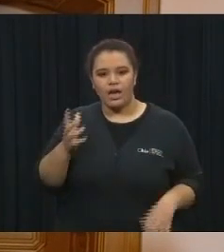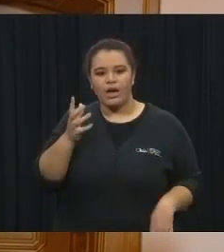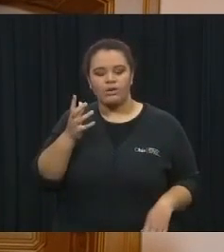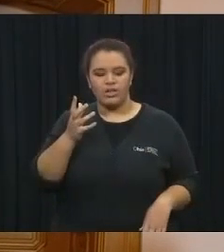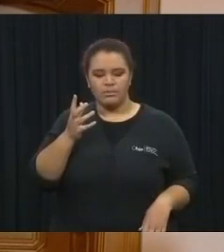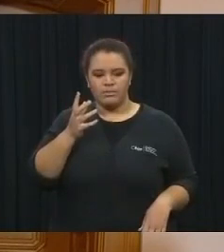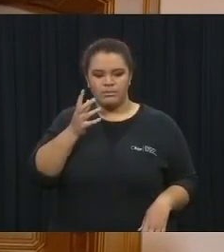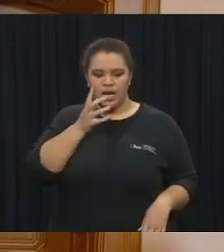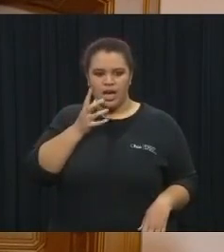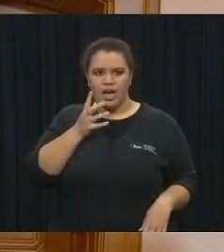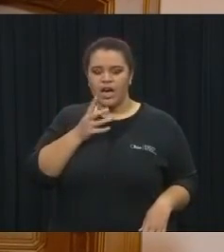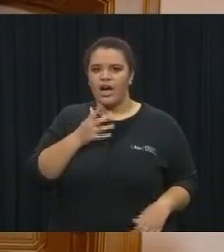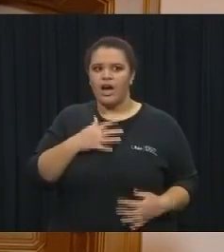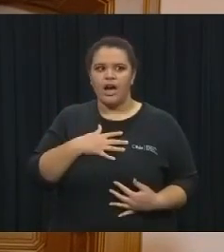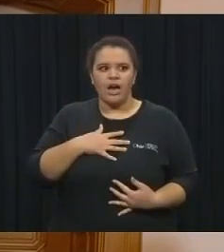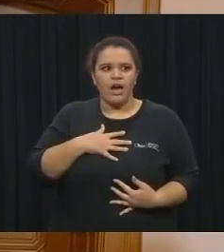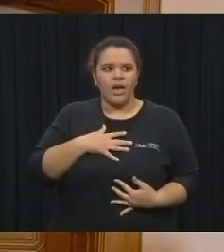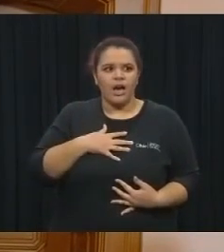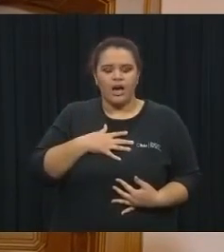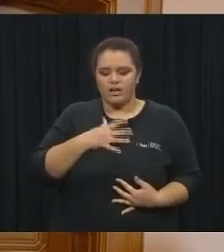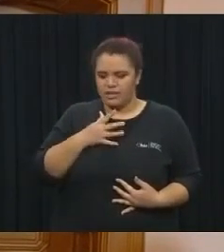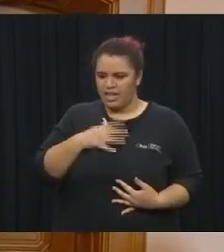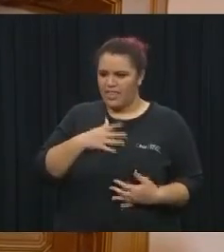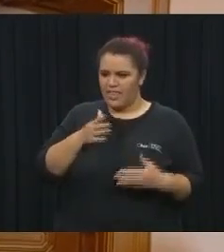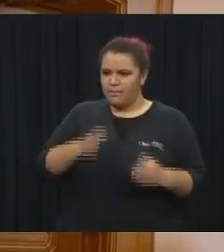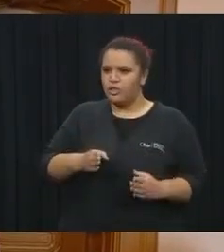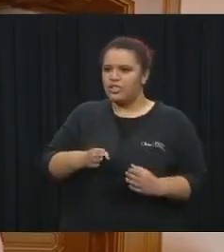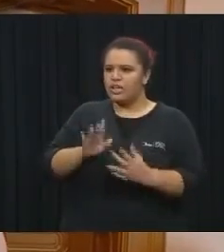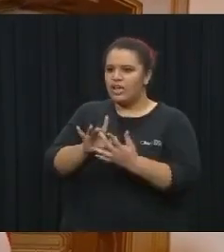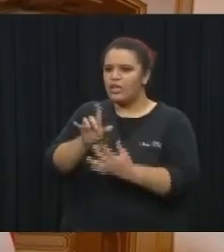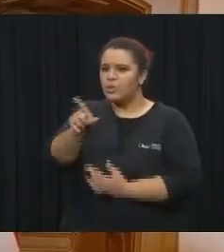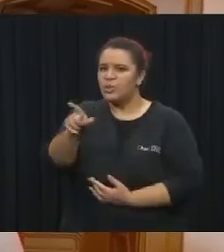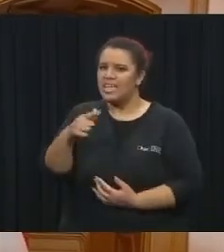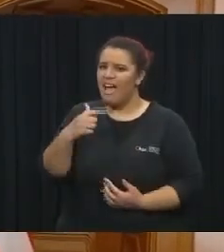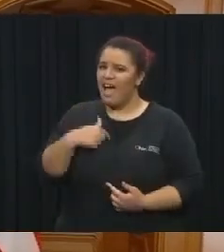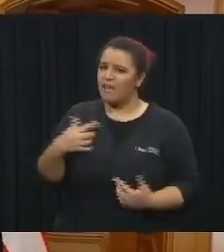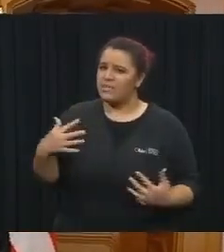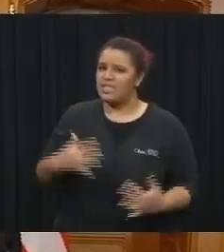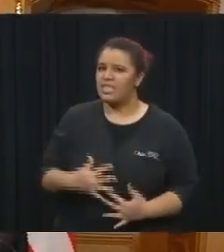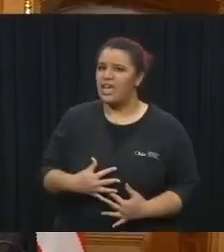infected because I'm going to work. What do you say to that parent?